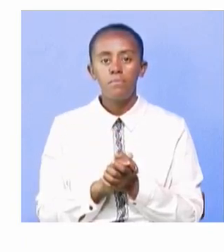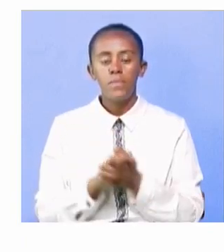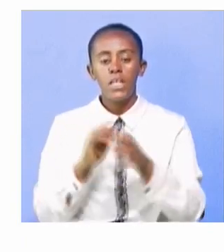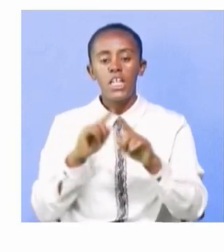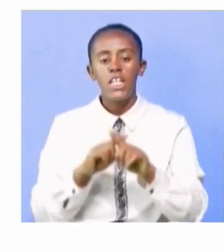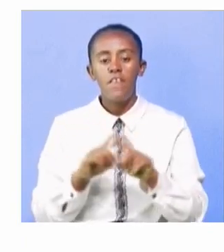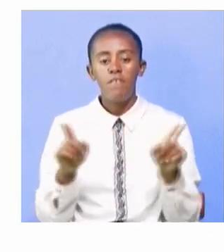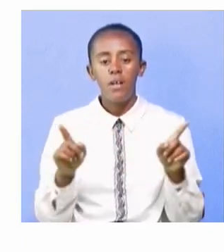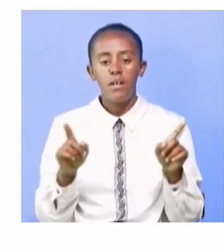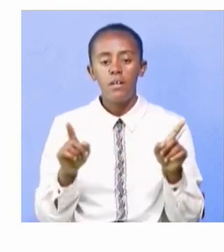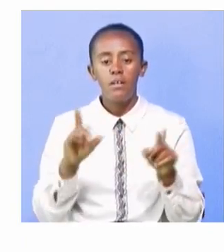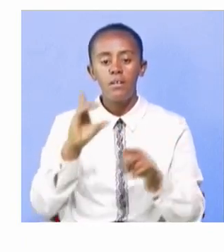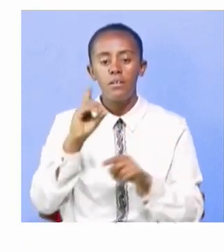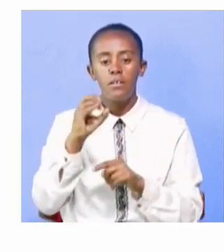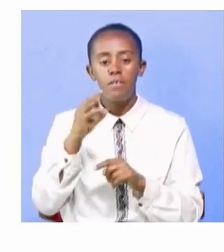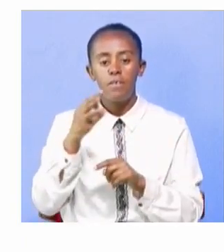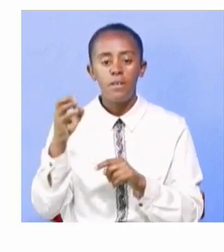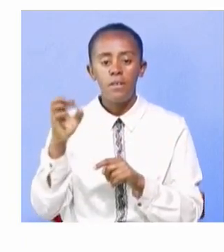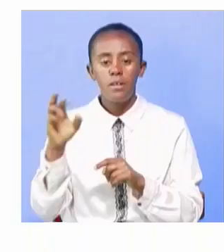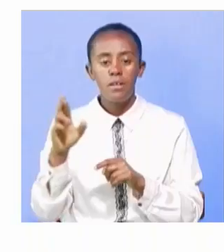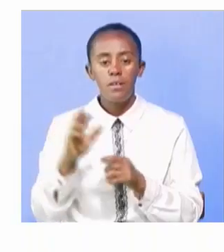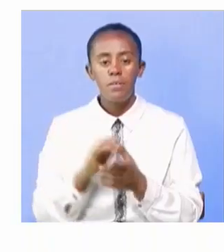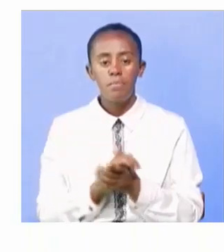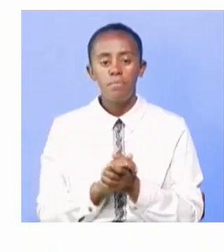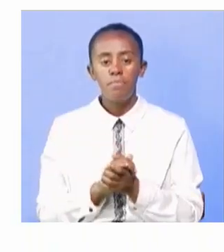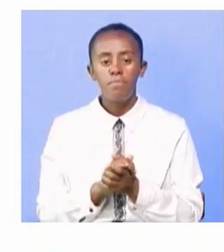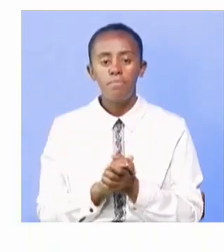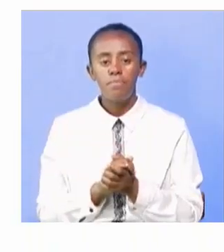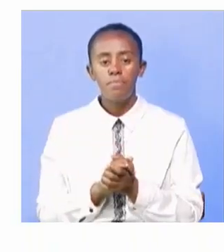differ, wait.